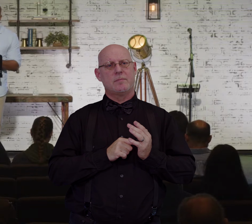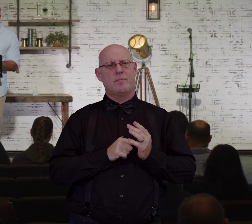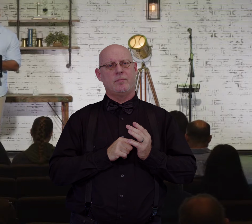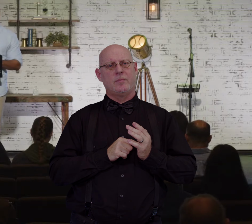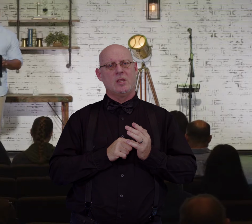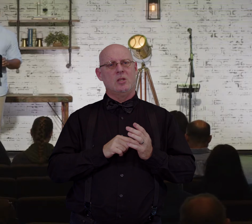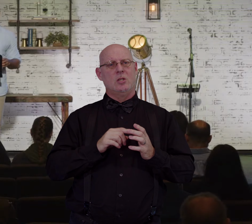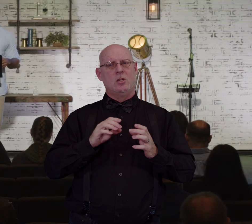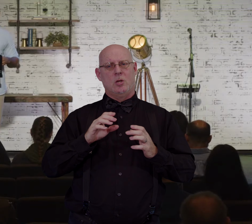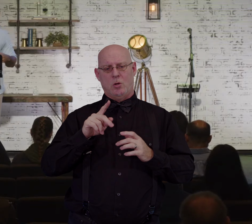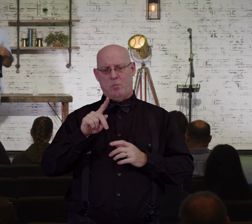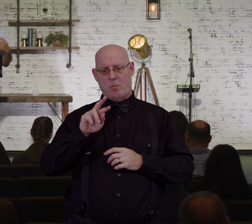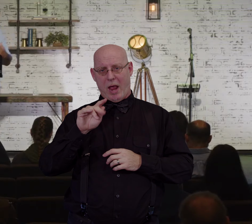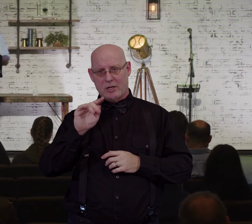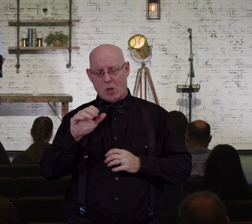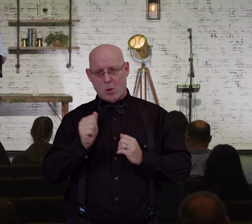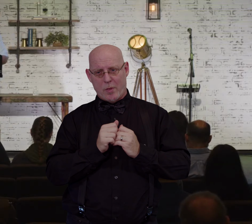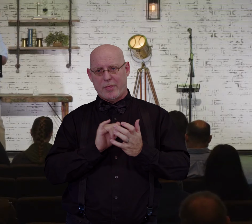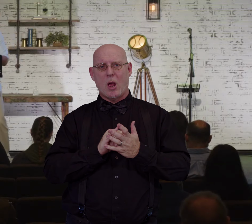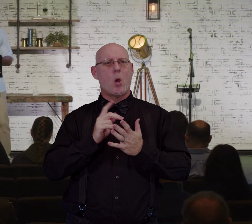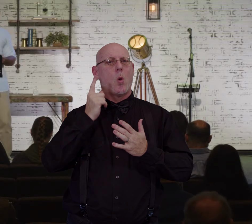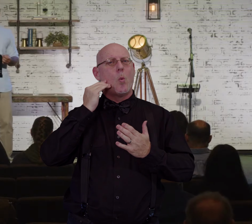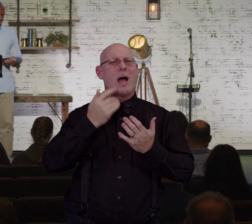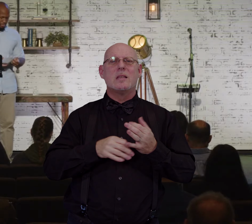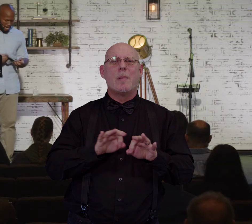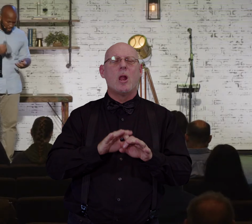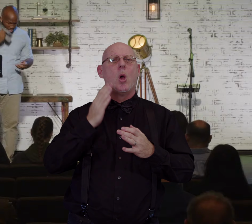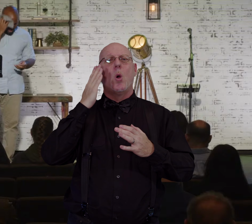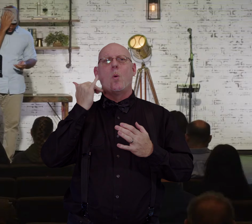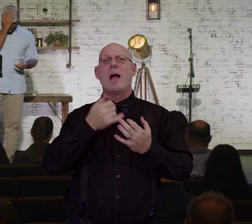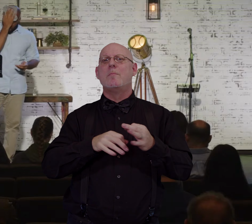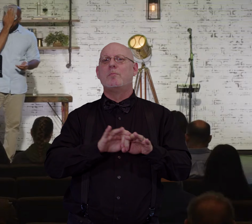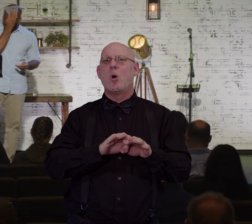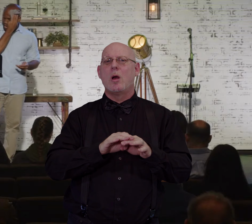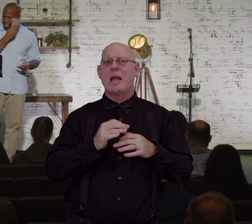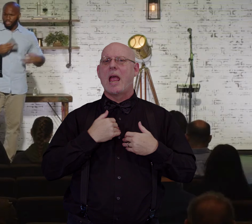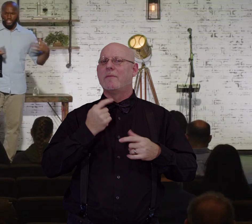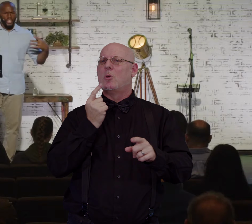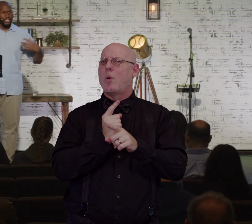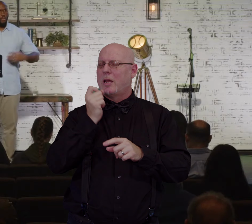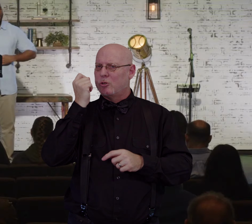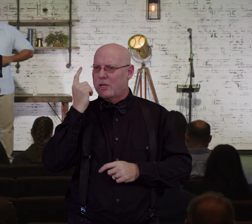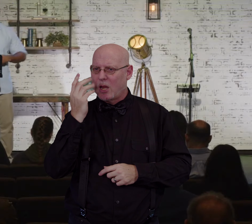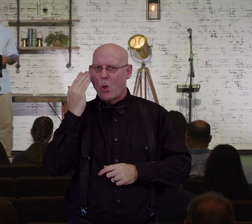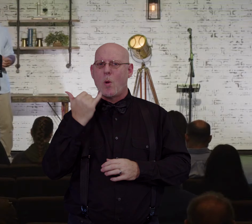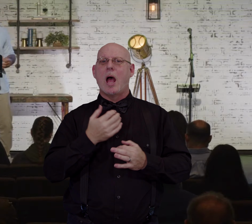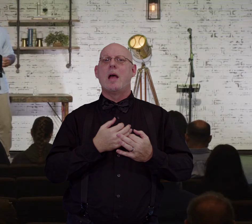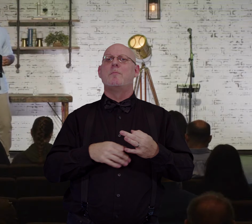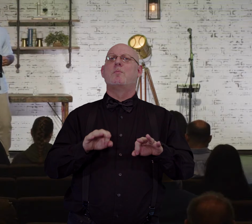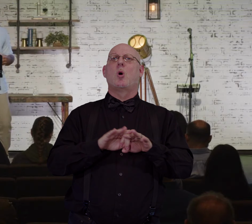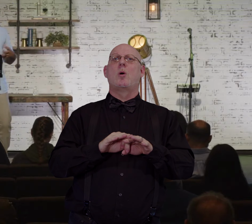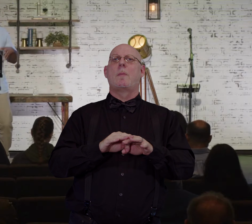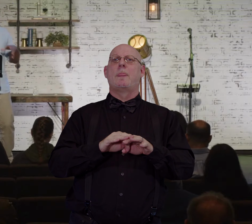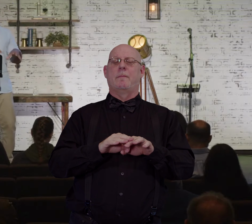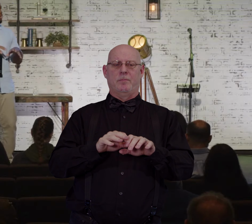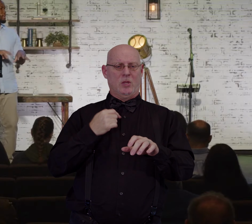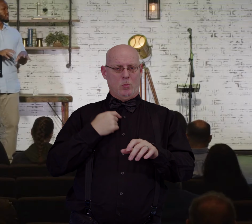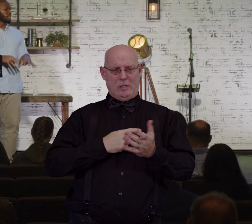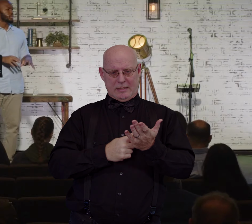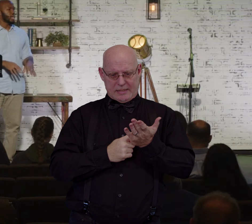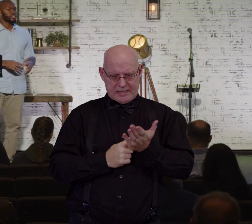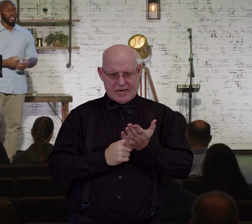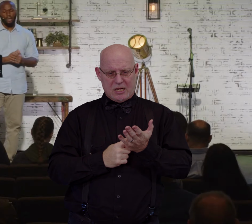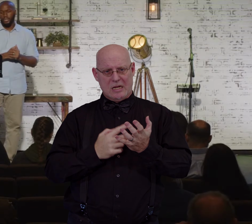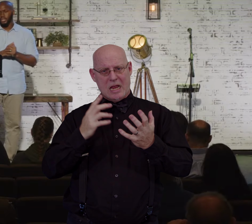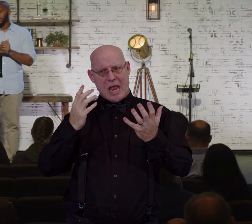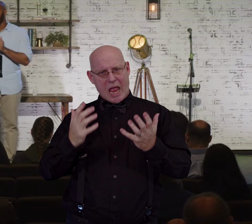get practical with it, of why does this matter? Why does this matter that we have a correct understanding? Why does this matter that as we talk about